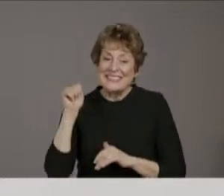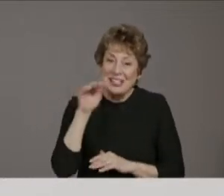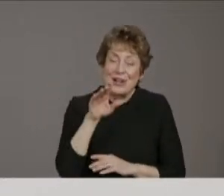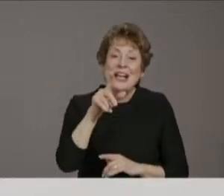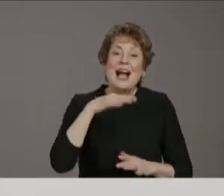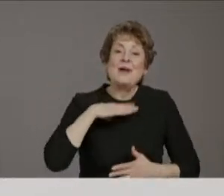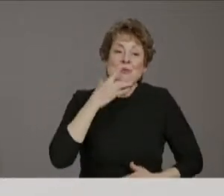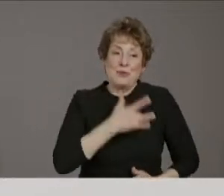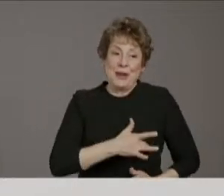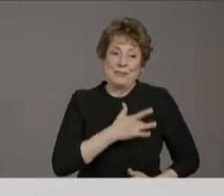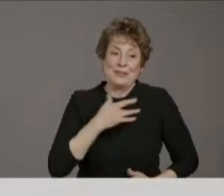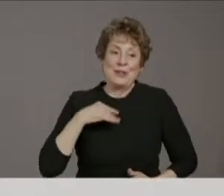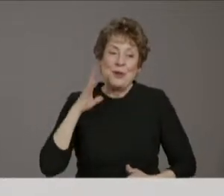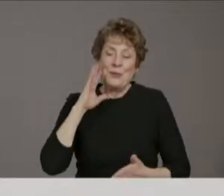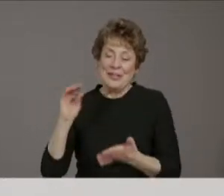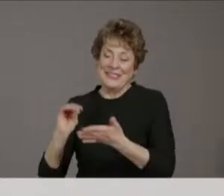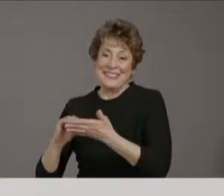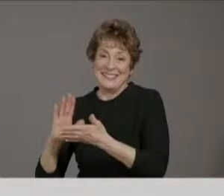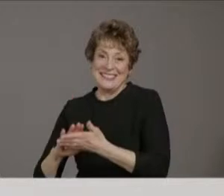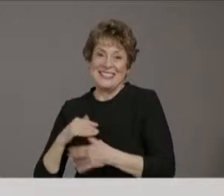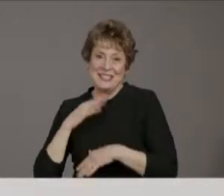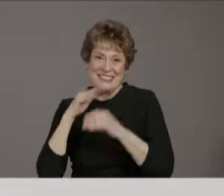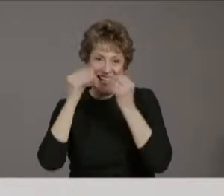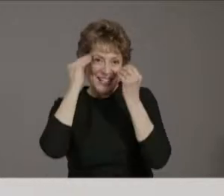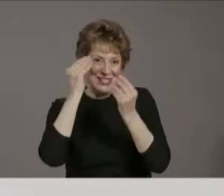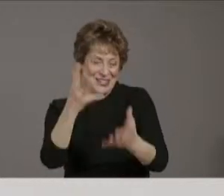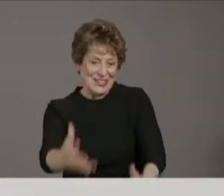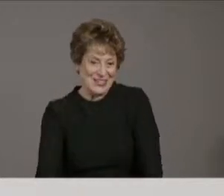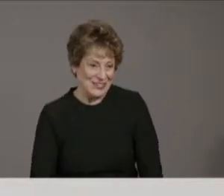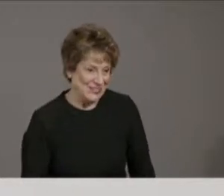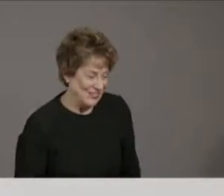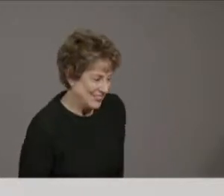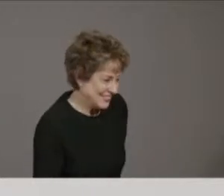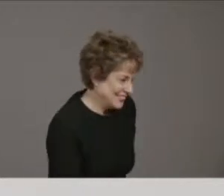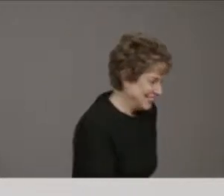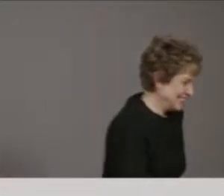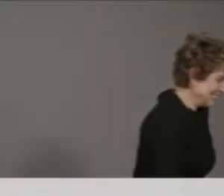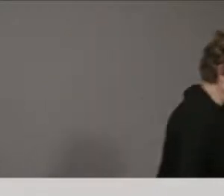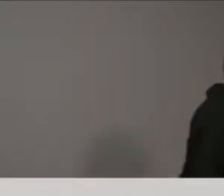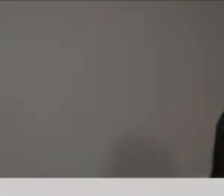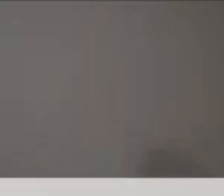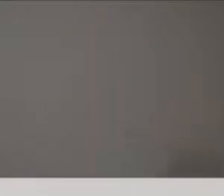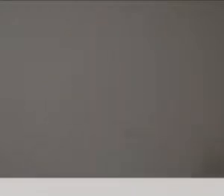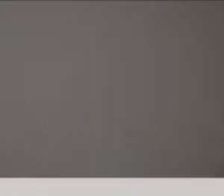Okay, thank you. All right, Christina. Hi, Christina.